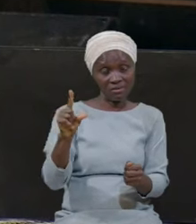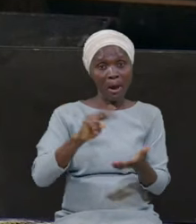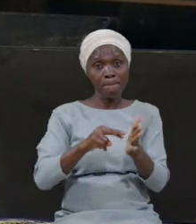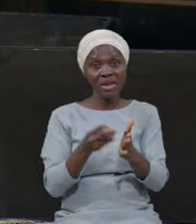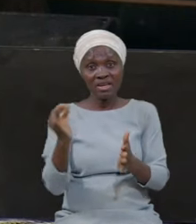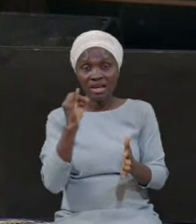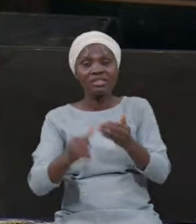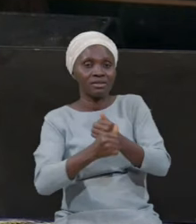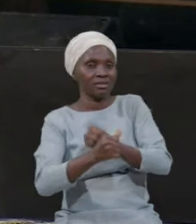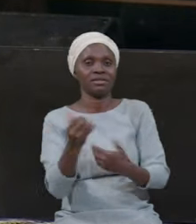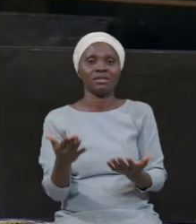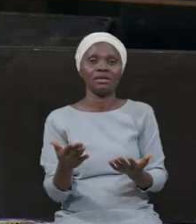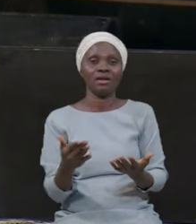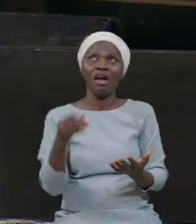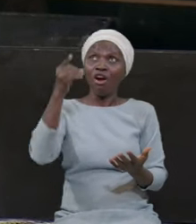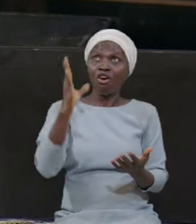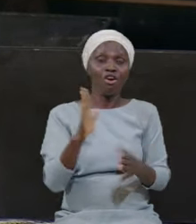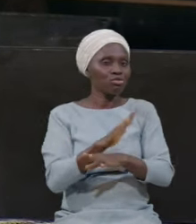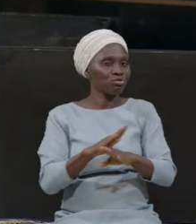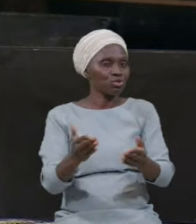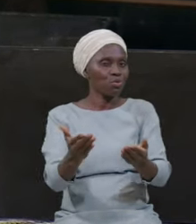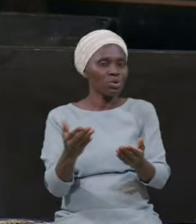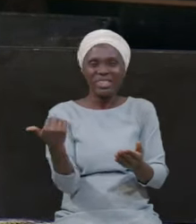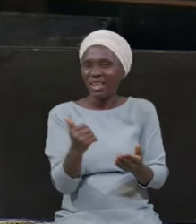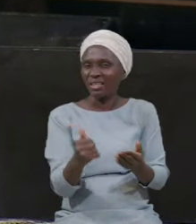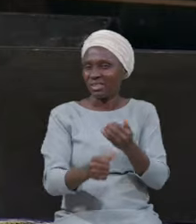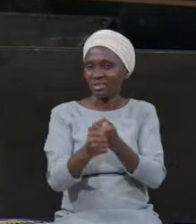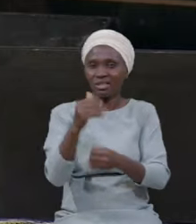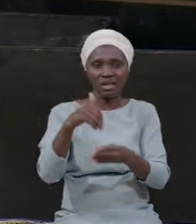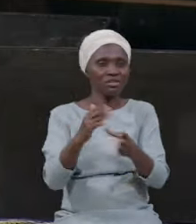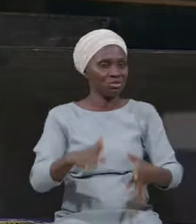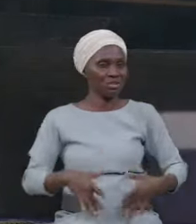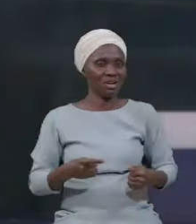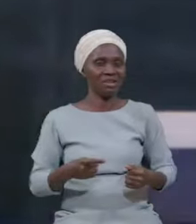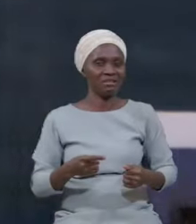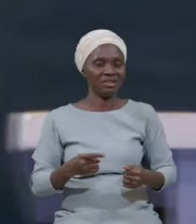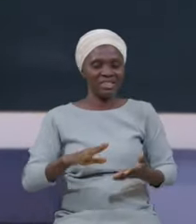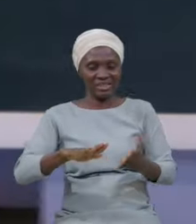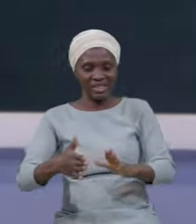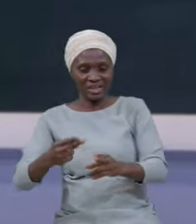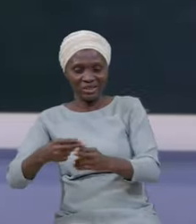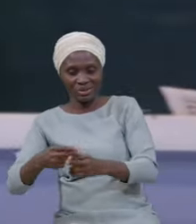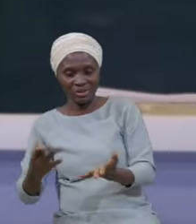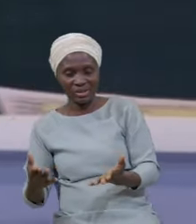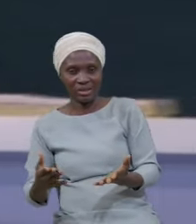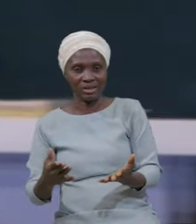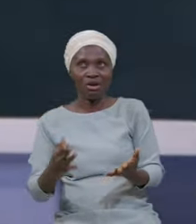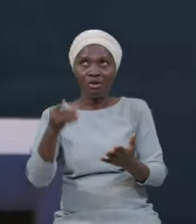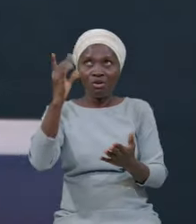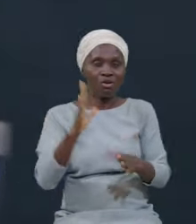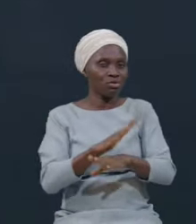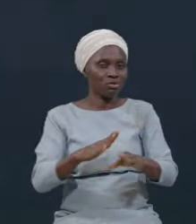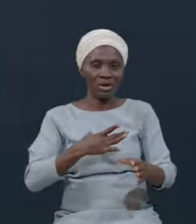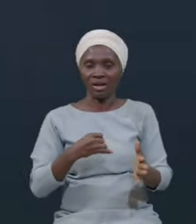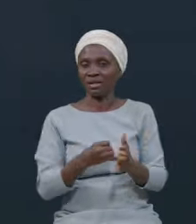your life, any death, premature death in your life. That's why tonight it says, cease to do